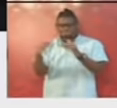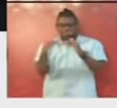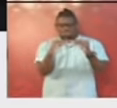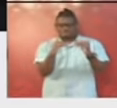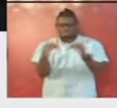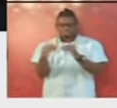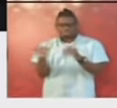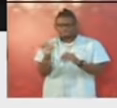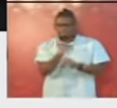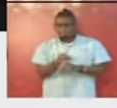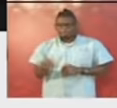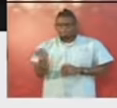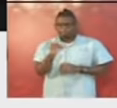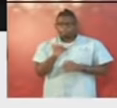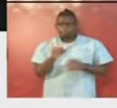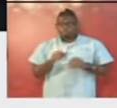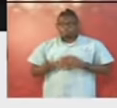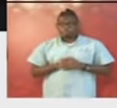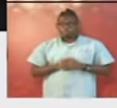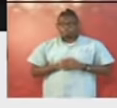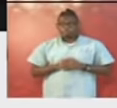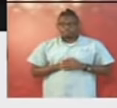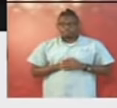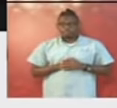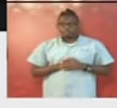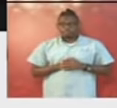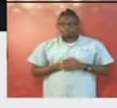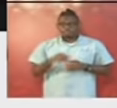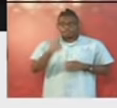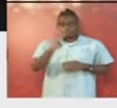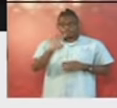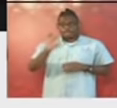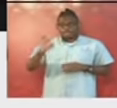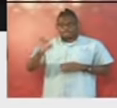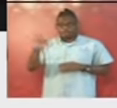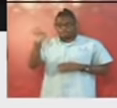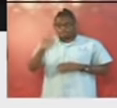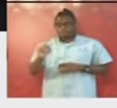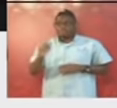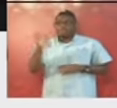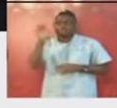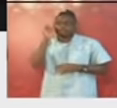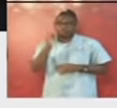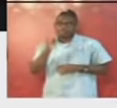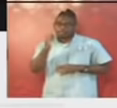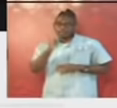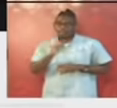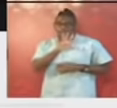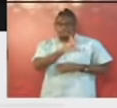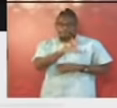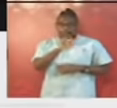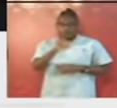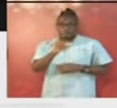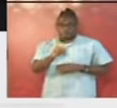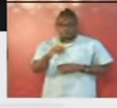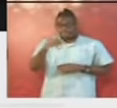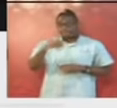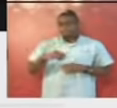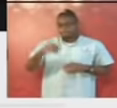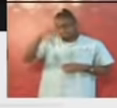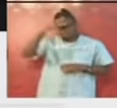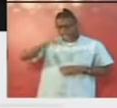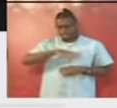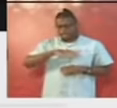level. 50.1% male, 49.9% female. Next slide. Again, just quickly,